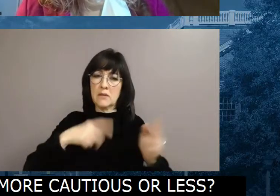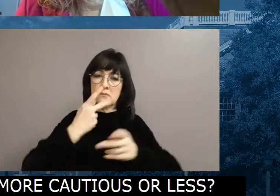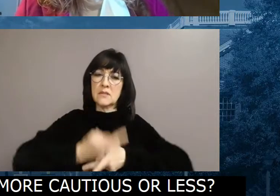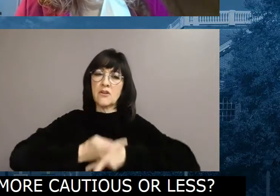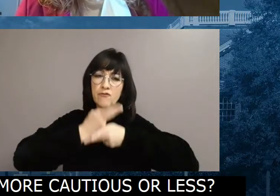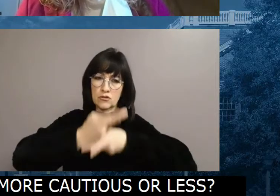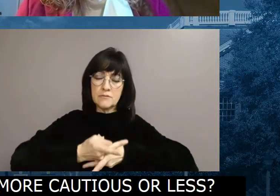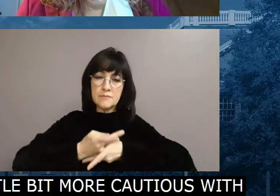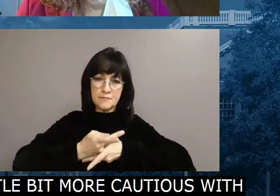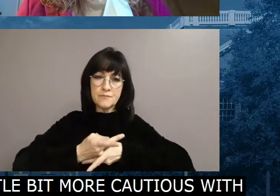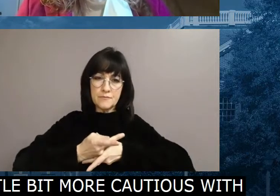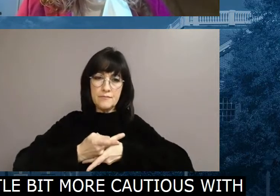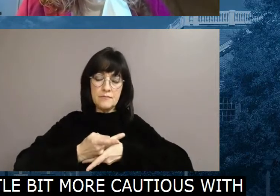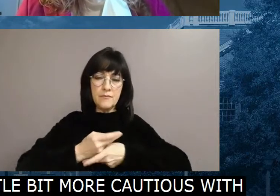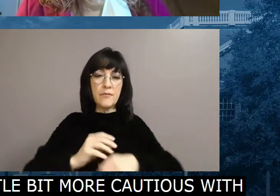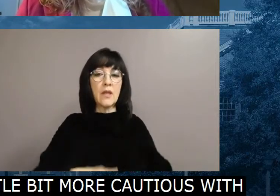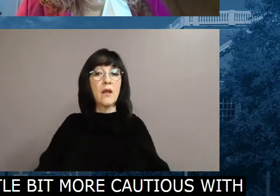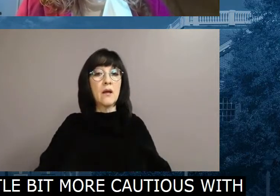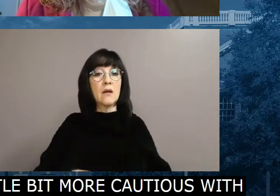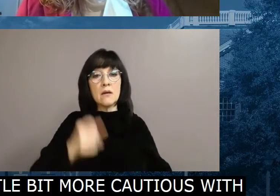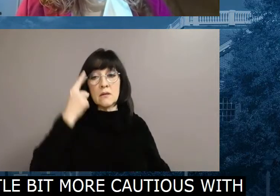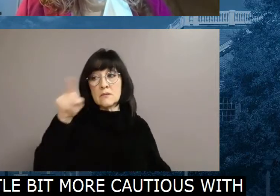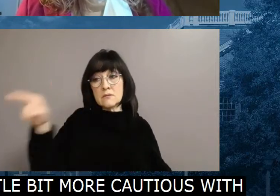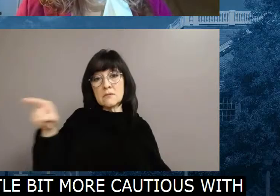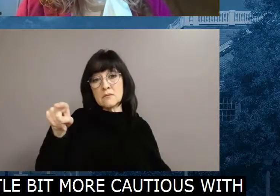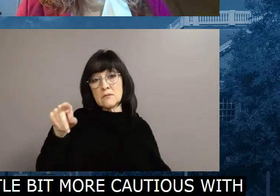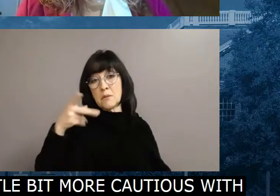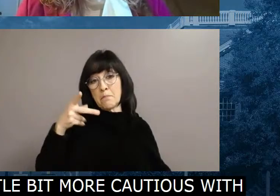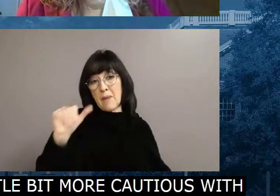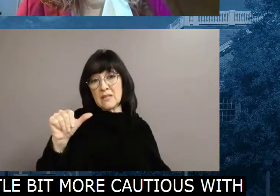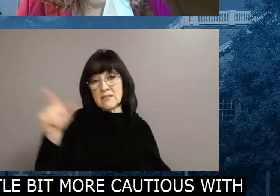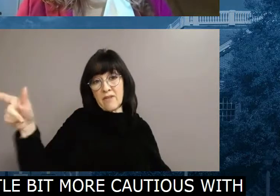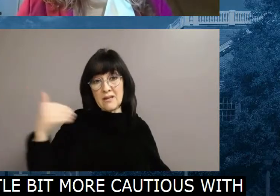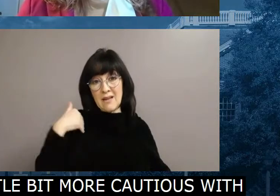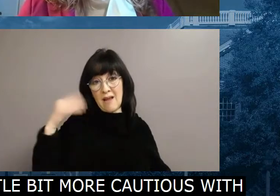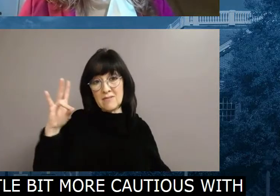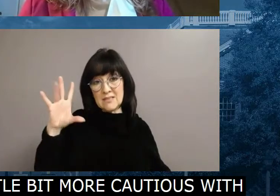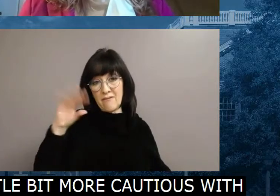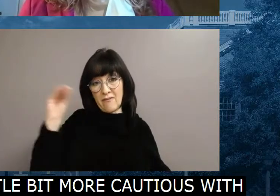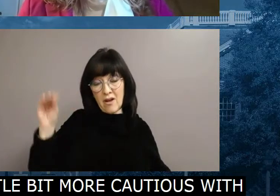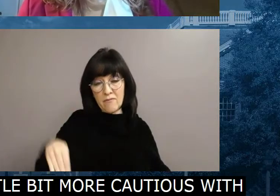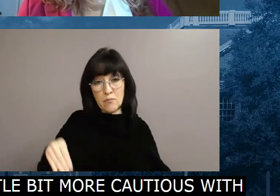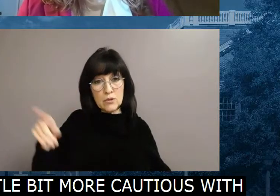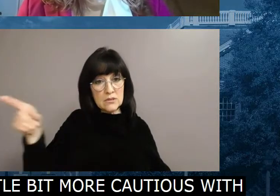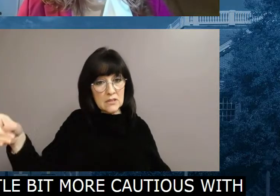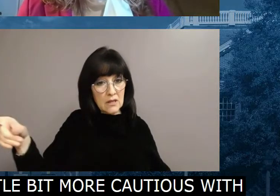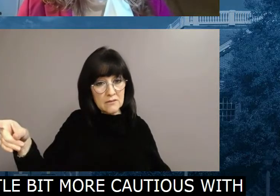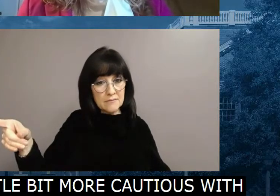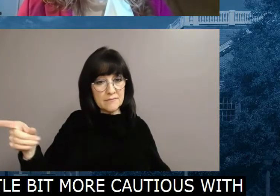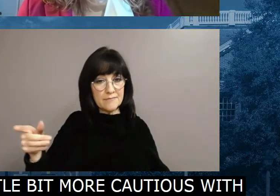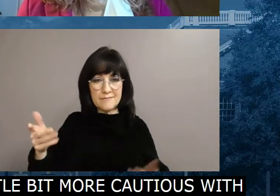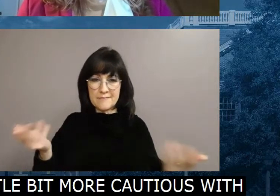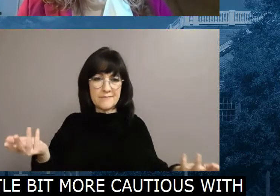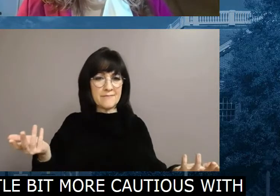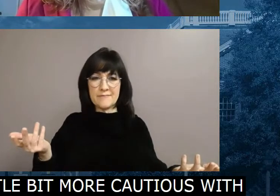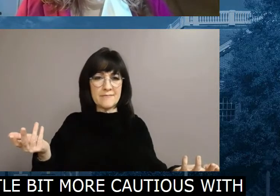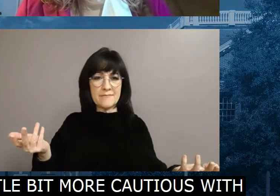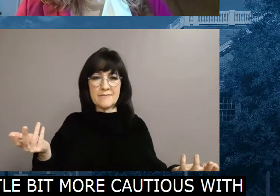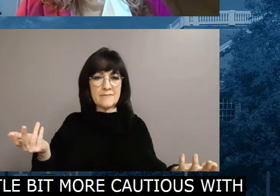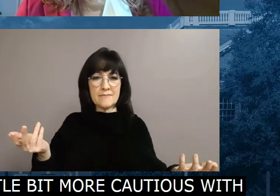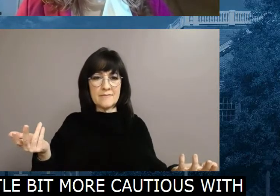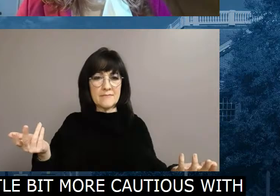Pennsylvania, you mentioned 75%. Practically speaking, you probably can't do